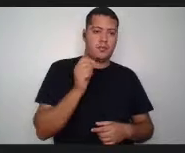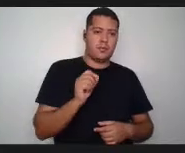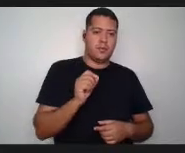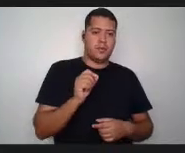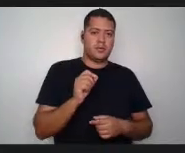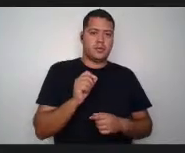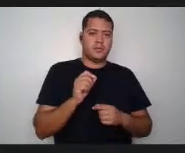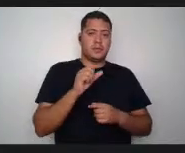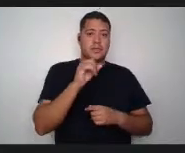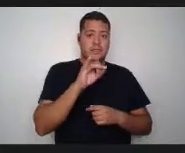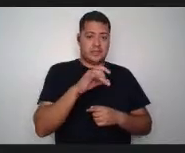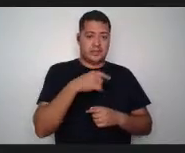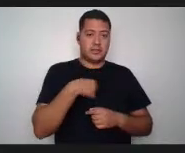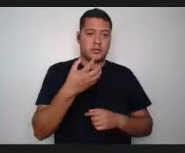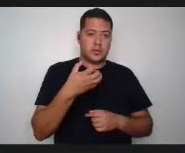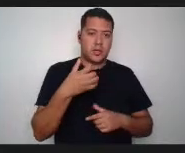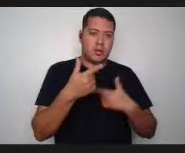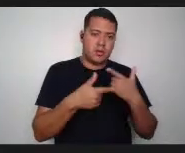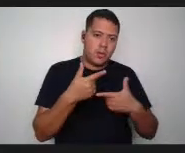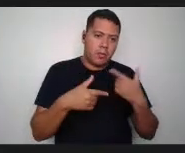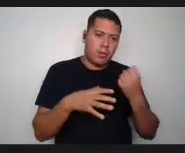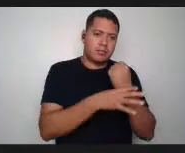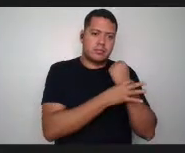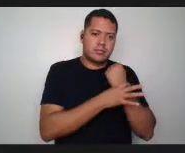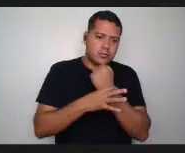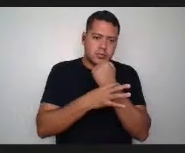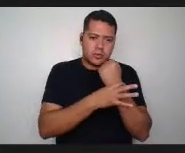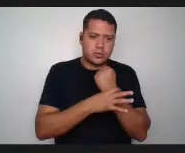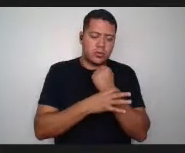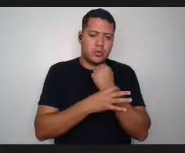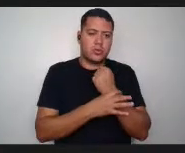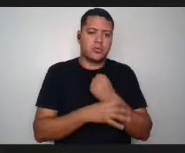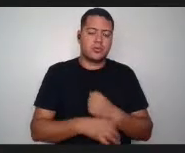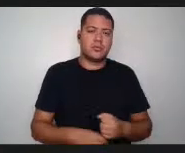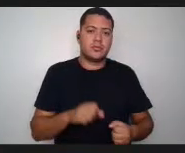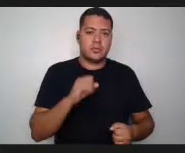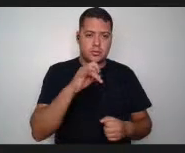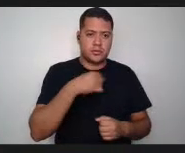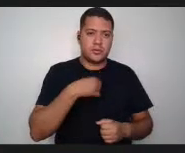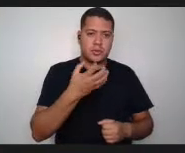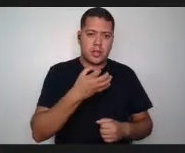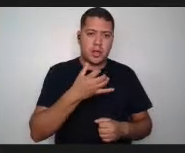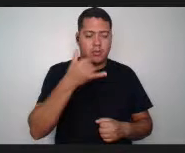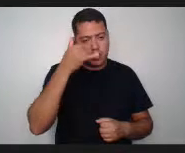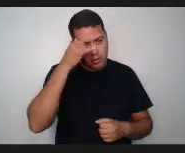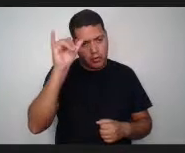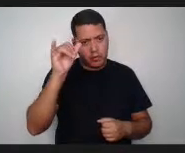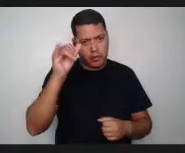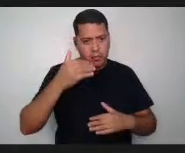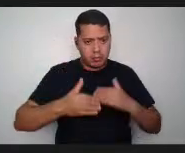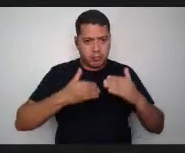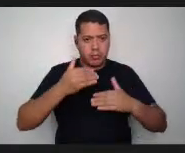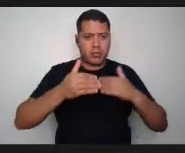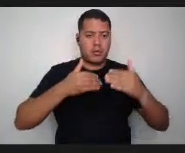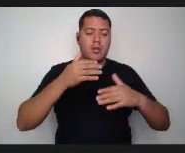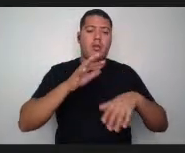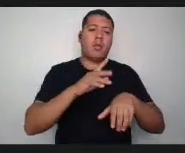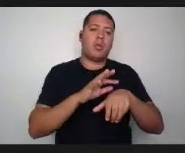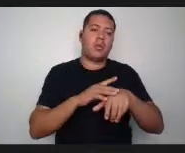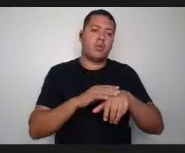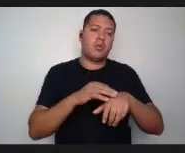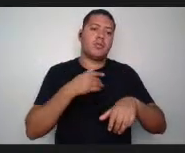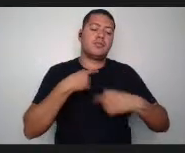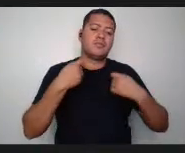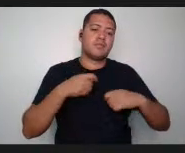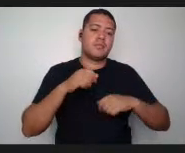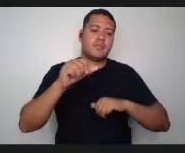of this work is to say, if I want safe work, secure work, and I want to stop workers